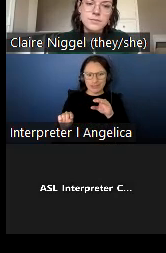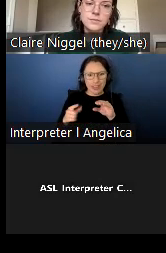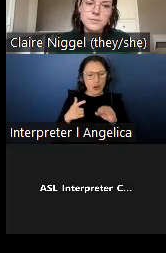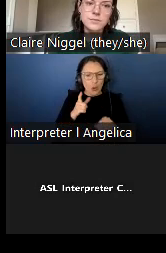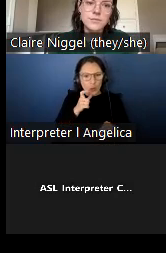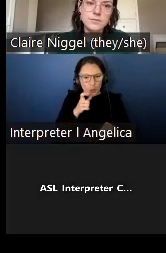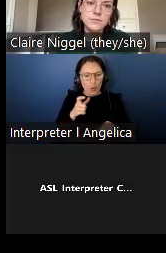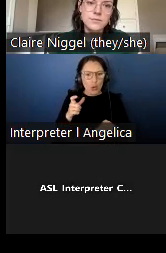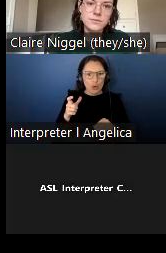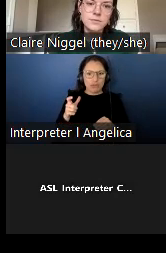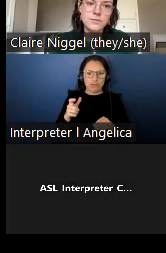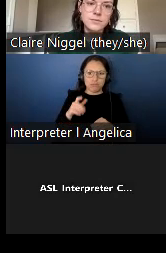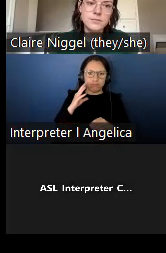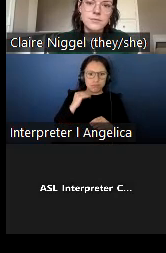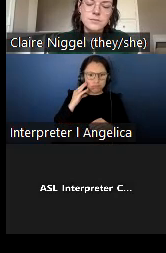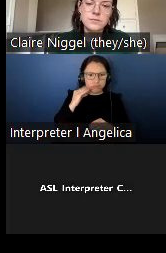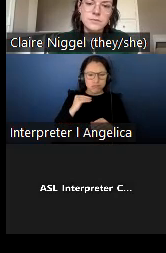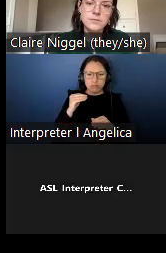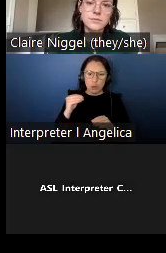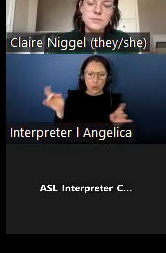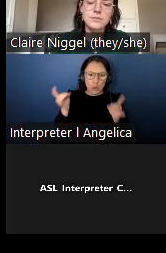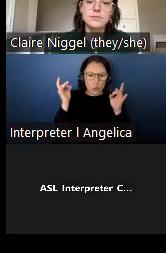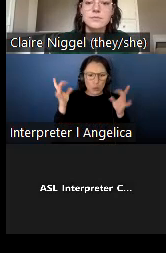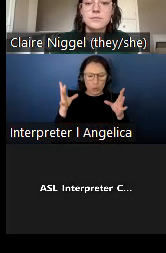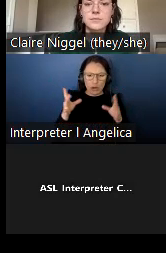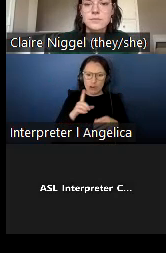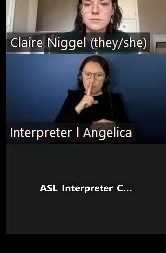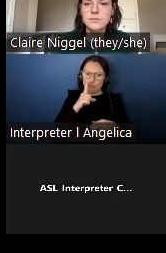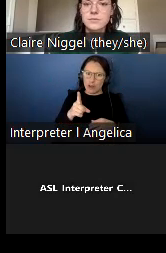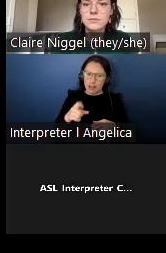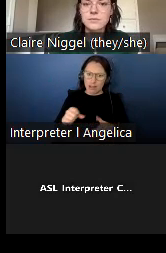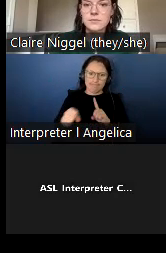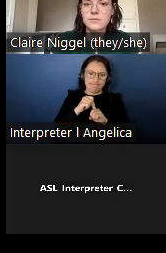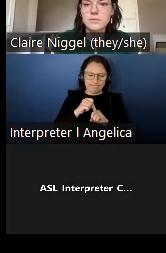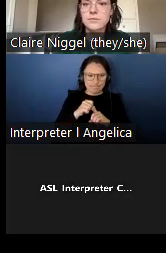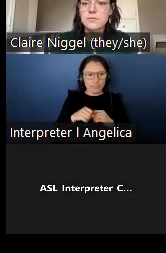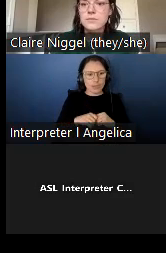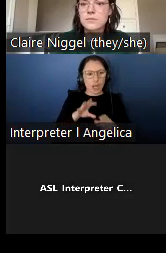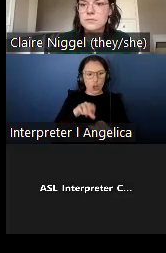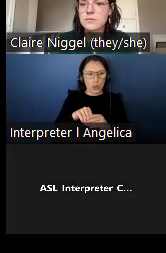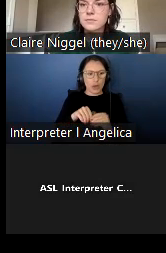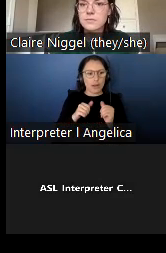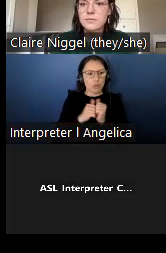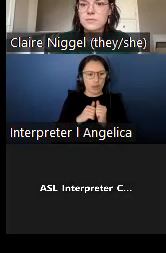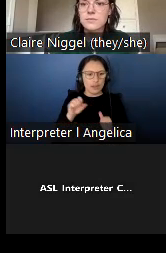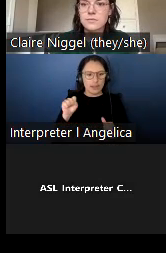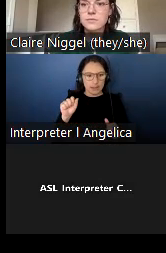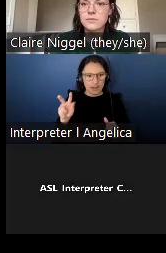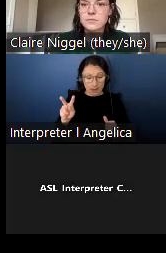harshest realities, including sexual violence, and they do so with the least